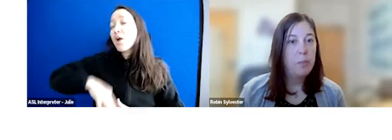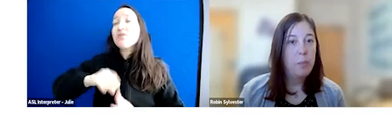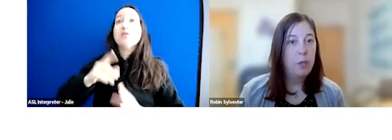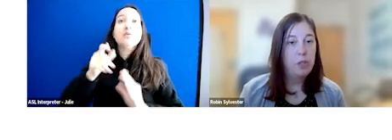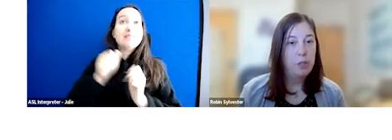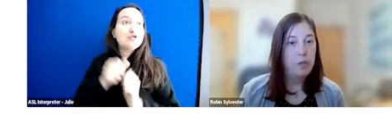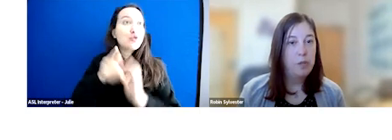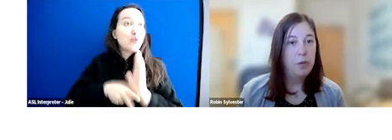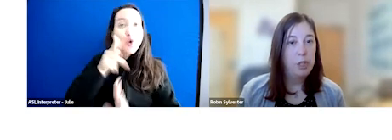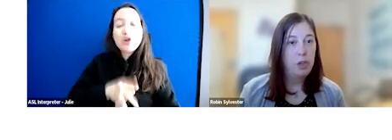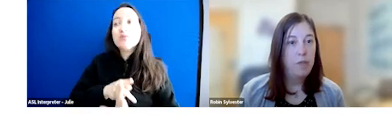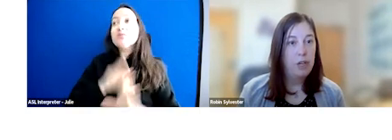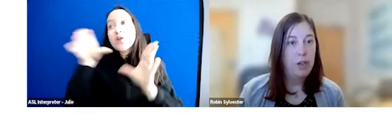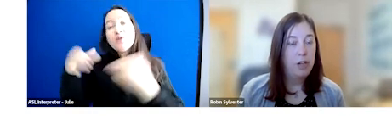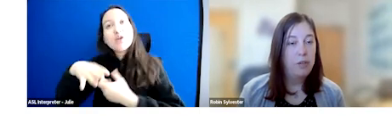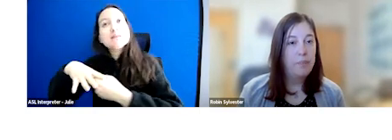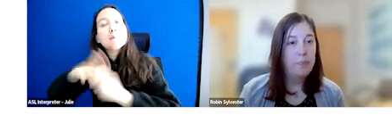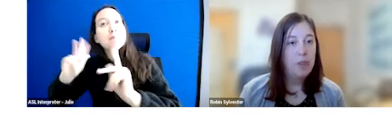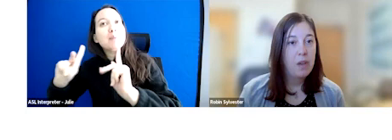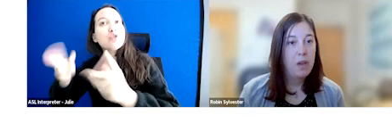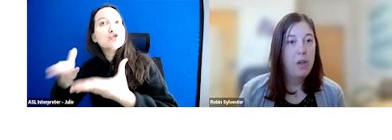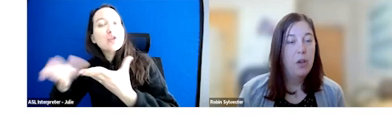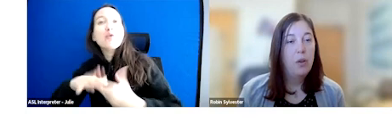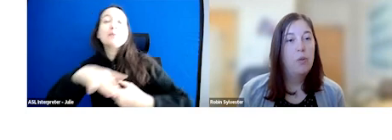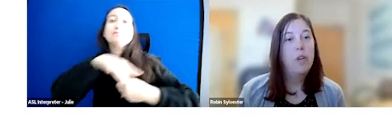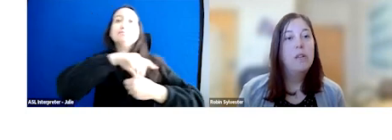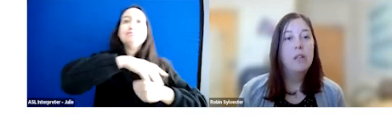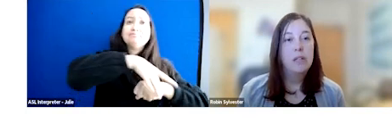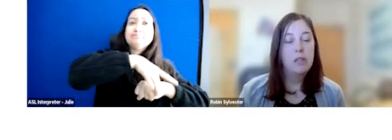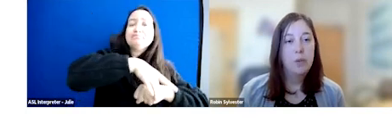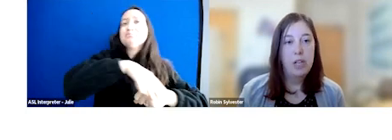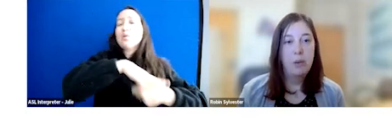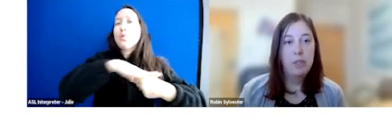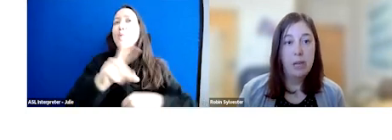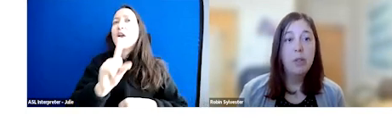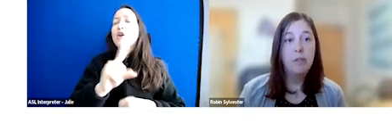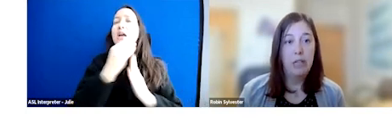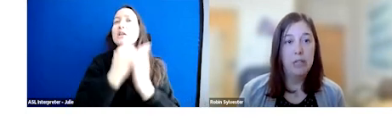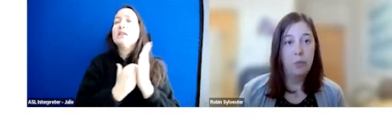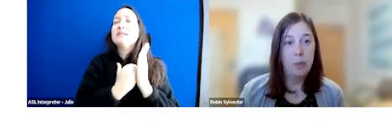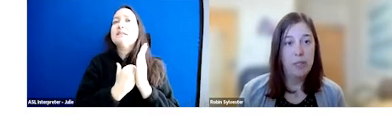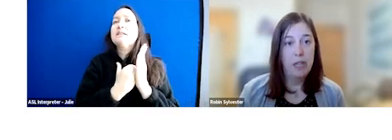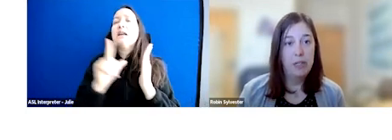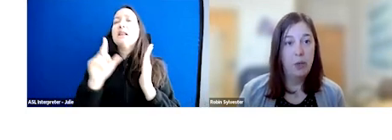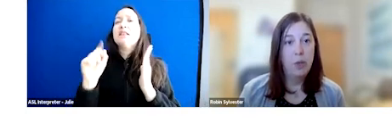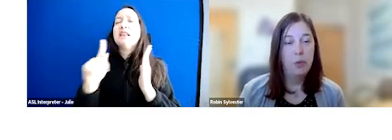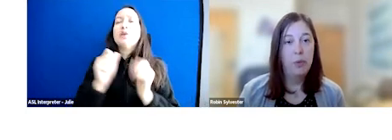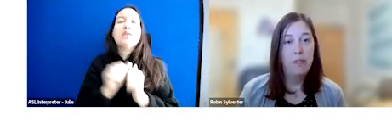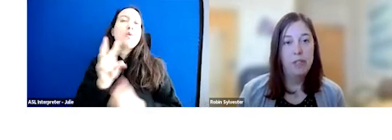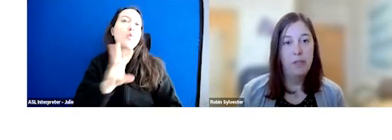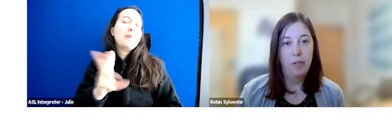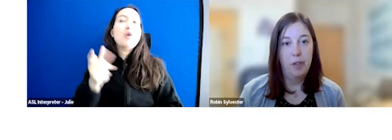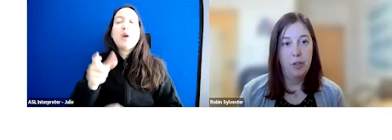focus, population served, or geographic area. Create a list or table of links to websites that you want